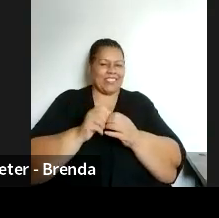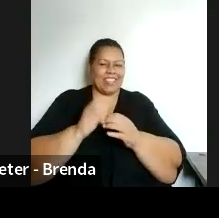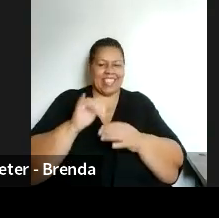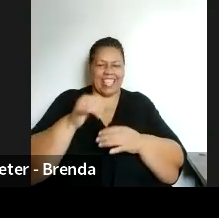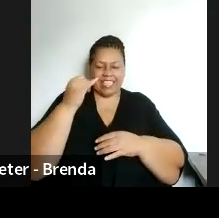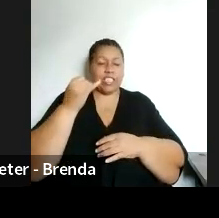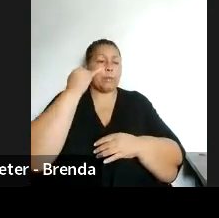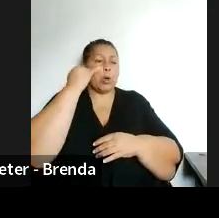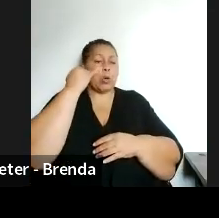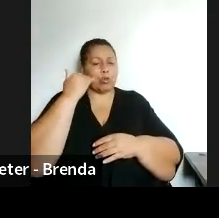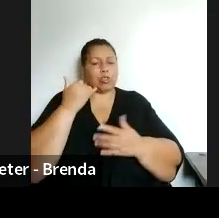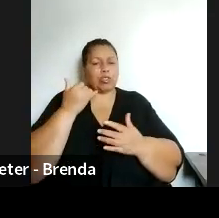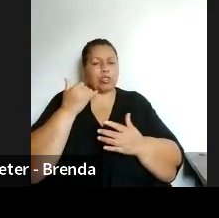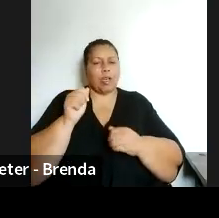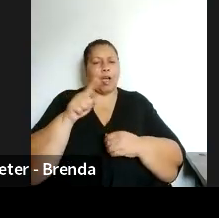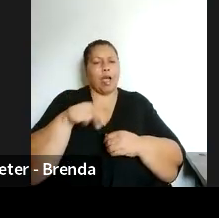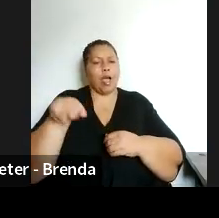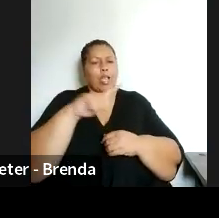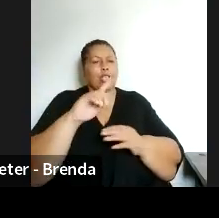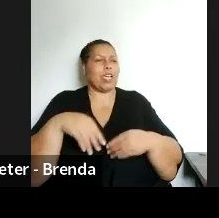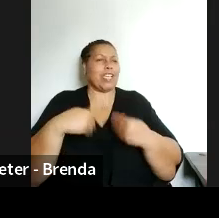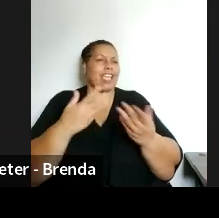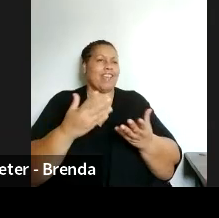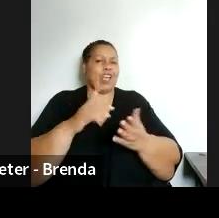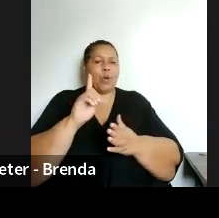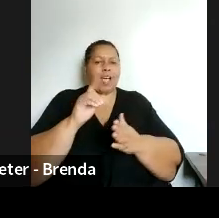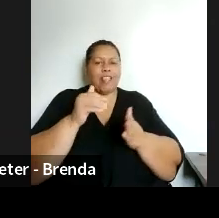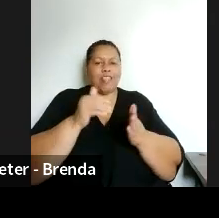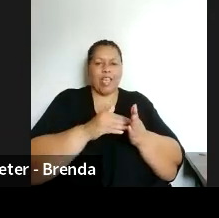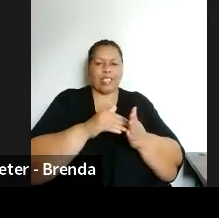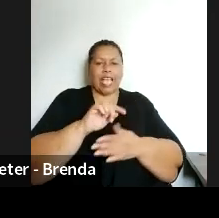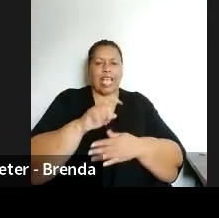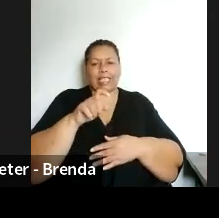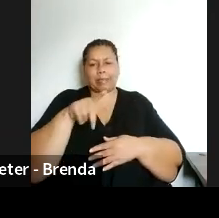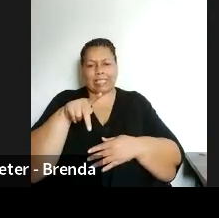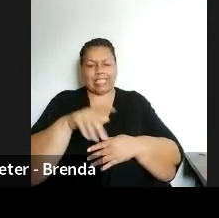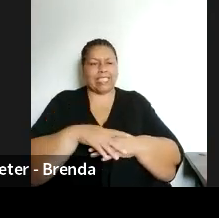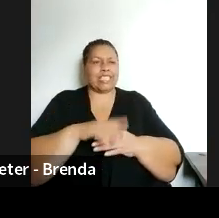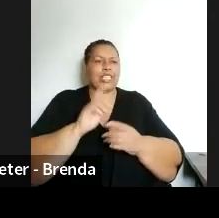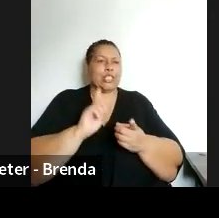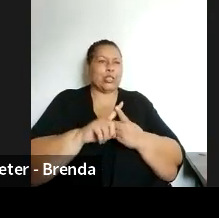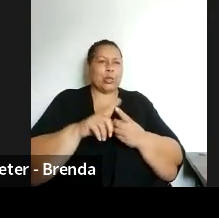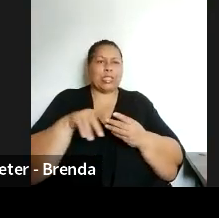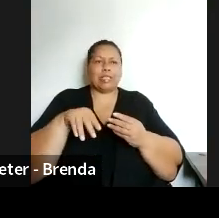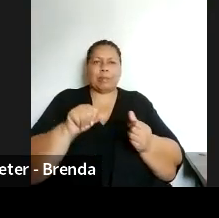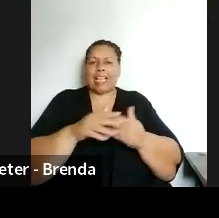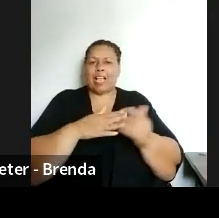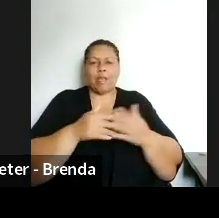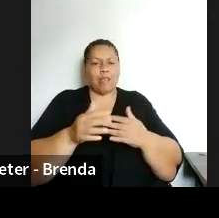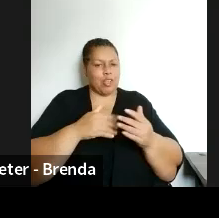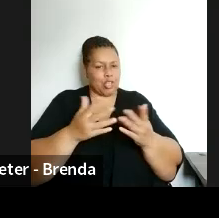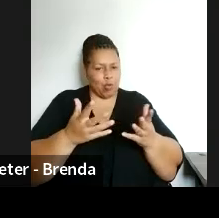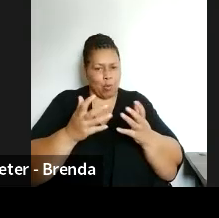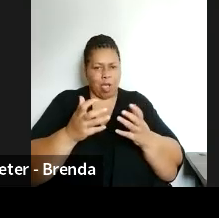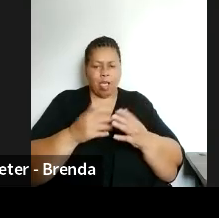you're all given 1,000 XP to spend however you want.